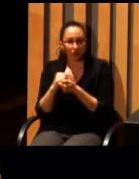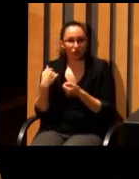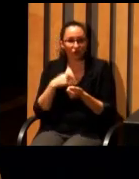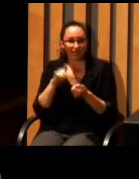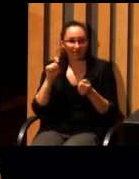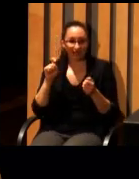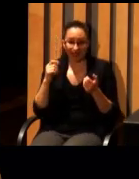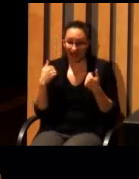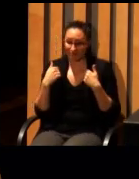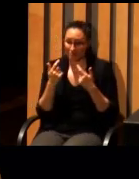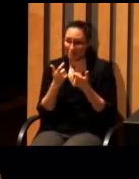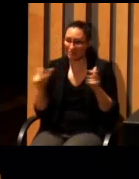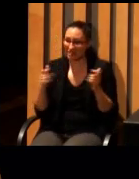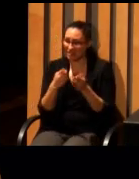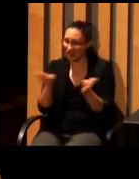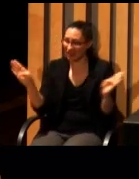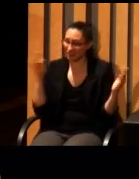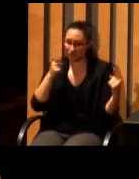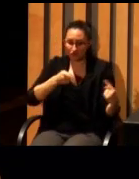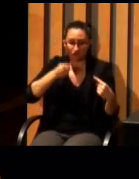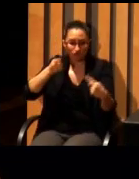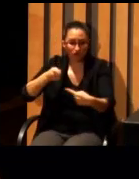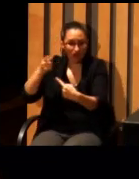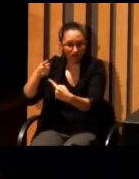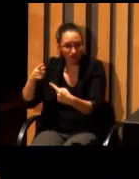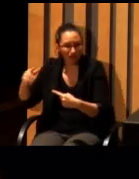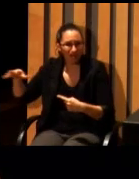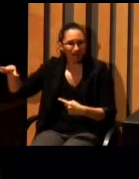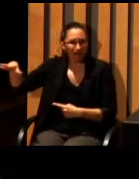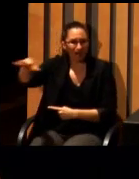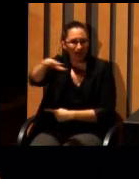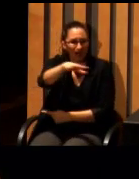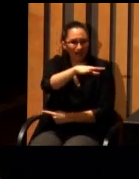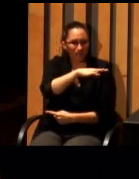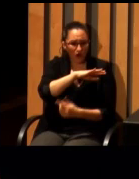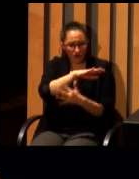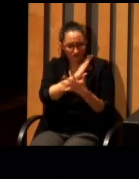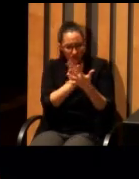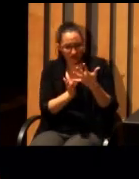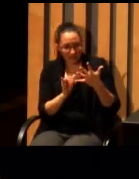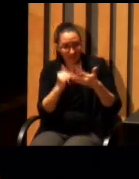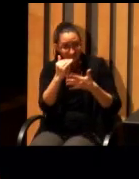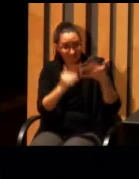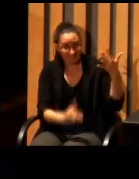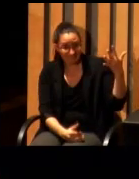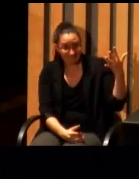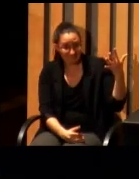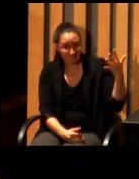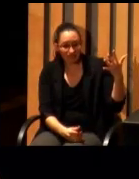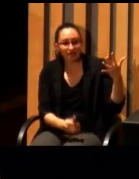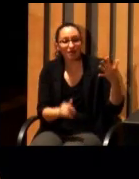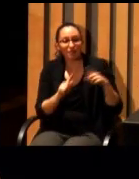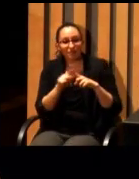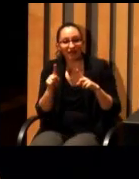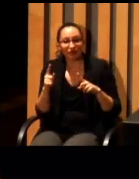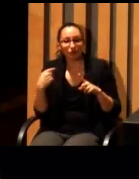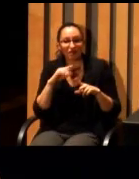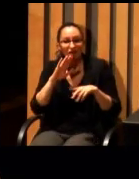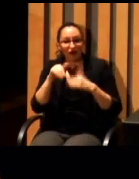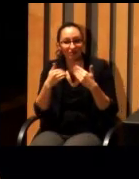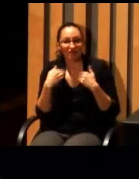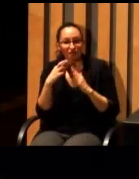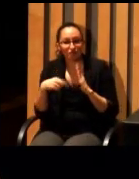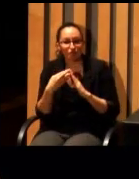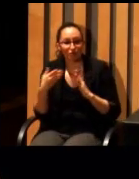struggle across all the different kinds of realms of action, right, in which each one of us has some particular role to play, whether it's sending that